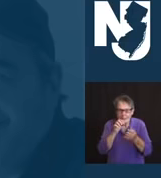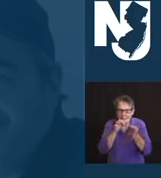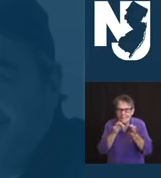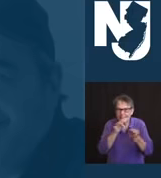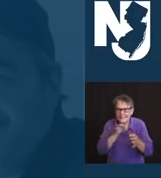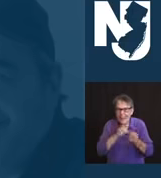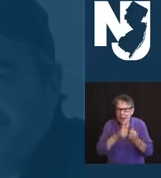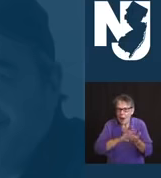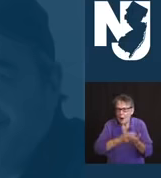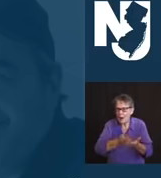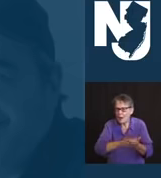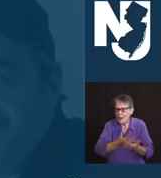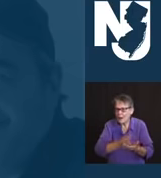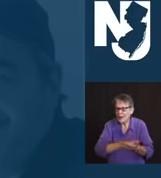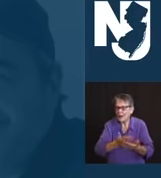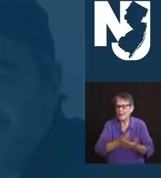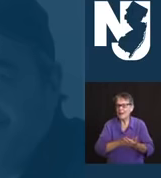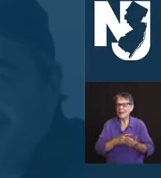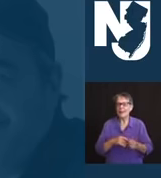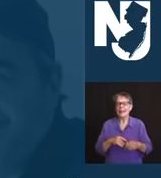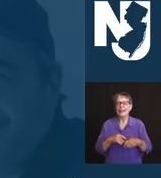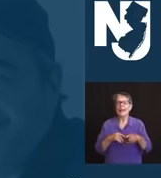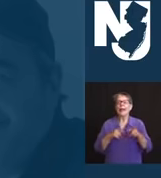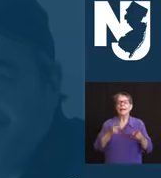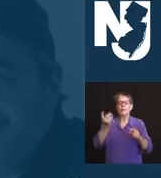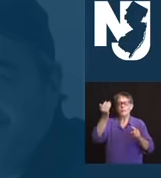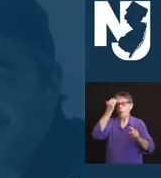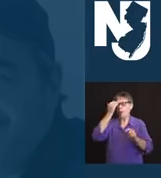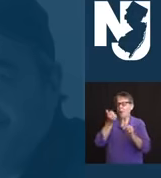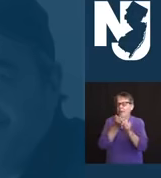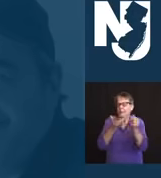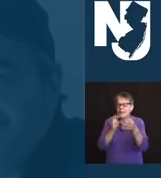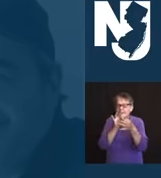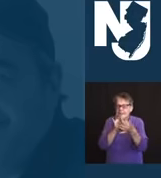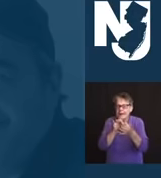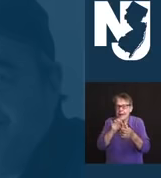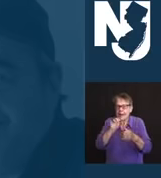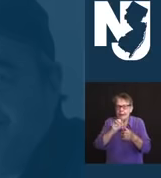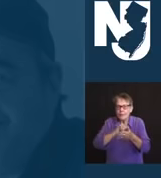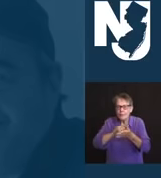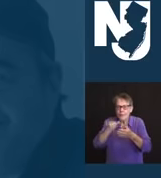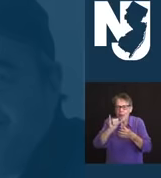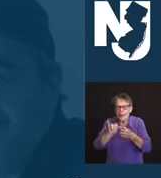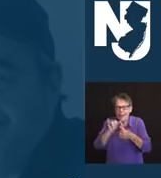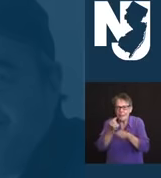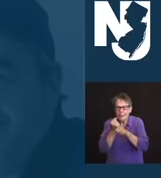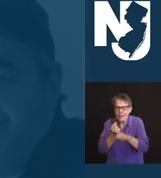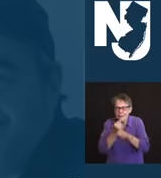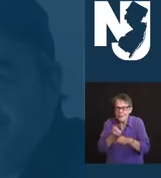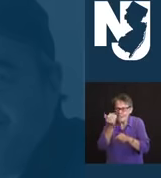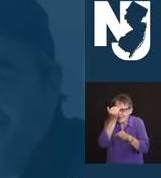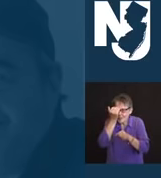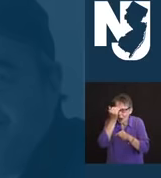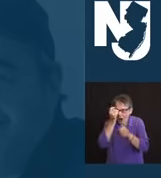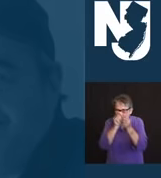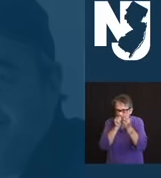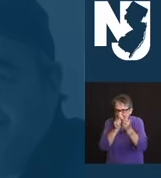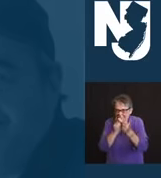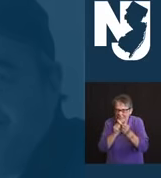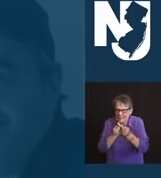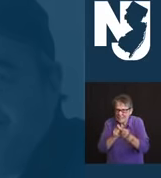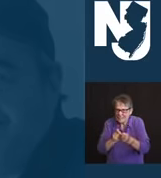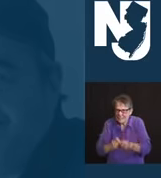beloved New York Yankees, all, by the way, within the same 5-minute conversation. He was a friend to so many in our state's